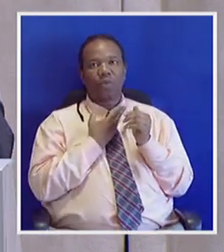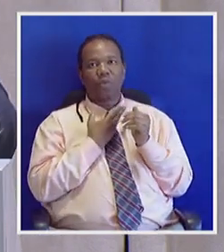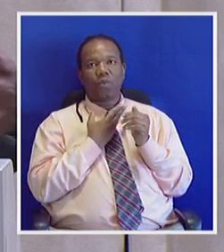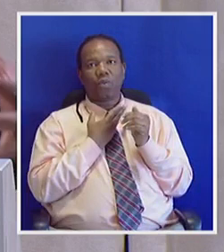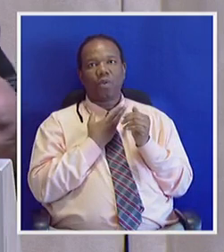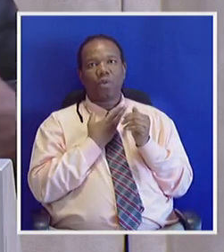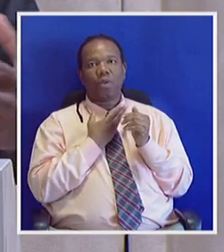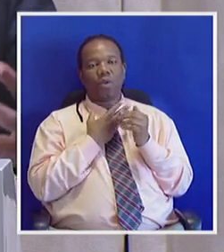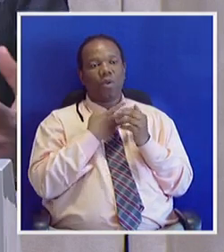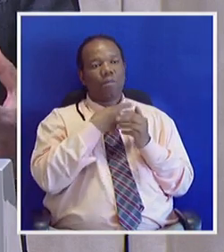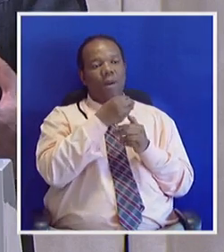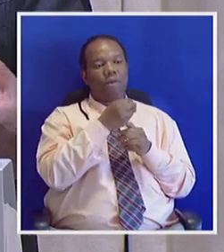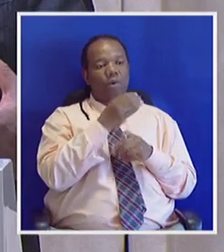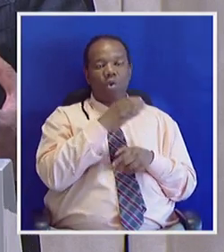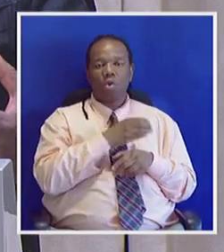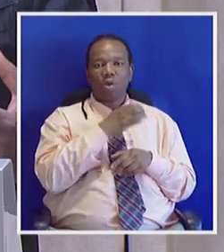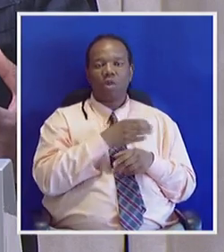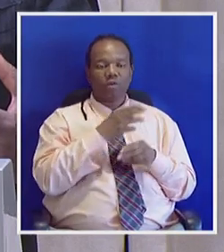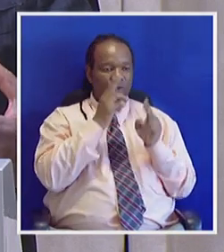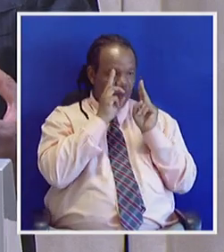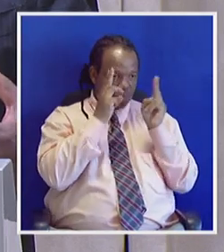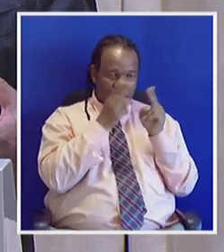our college and university system